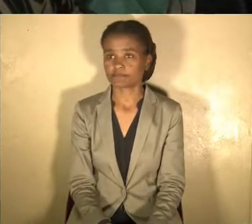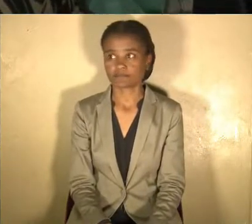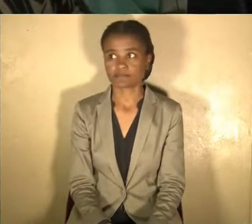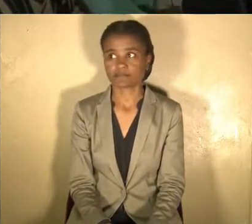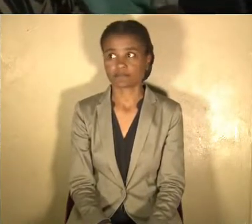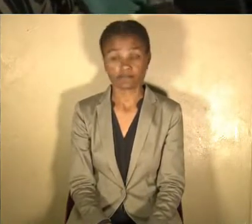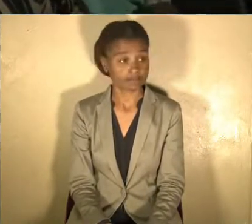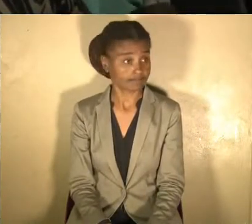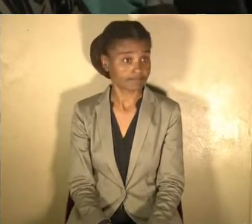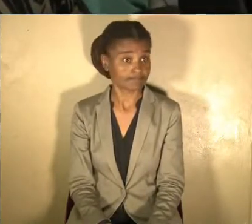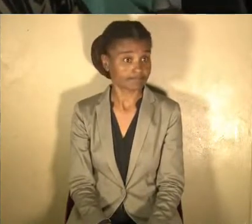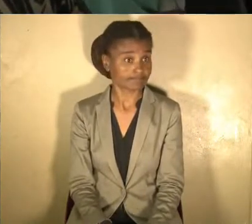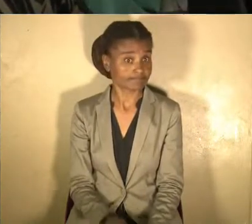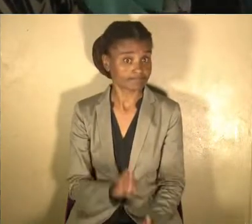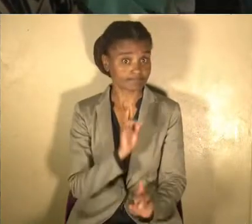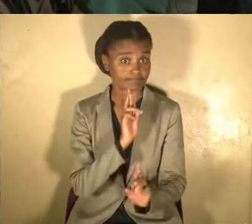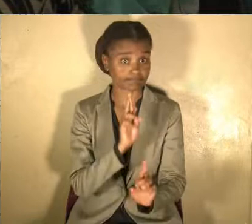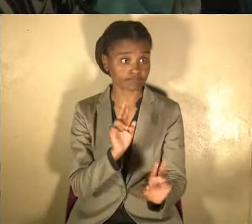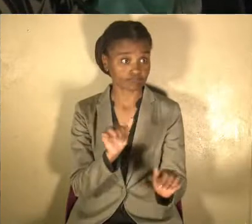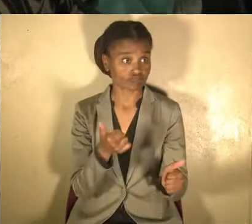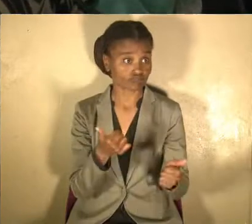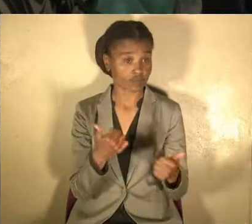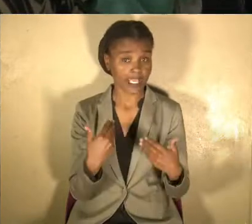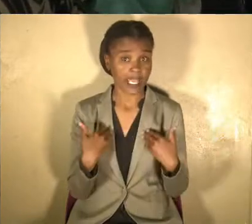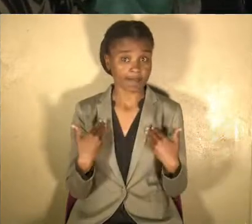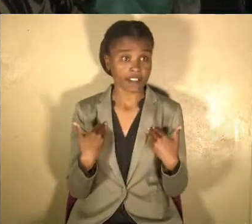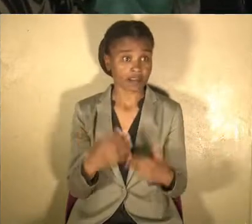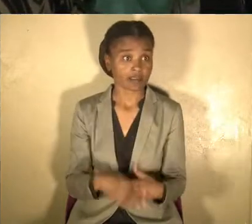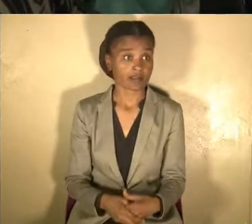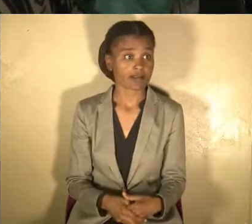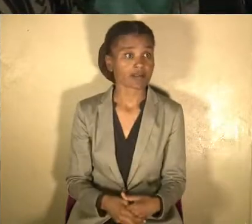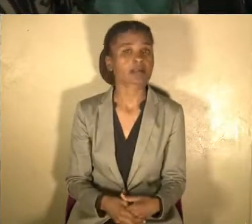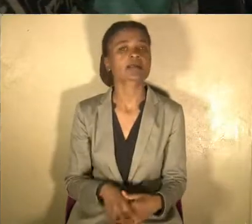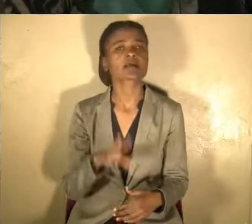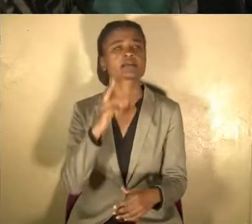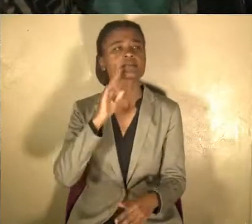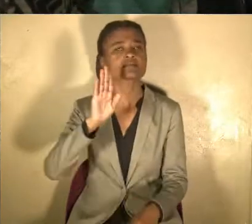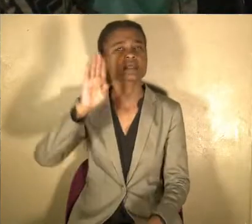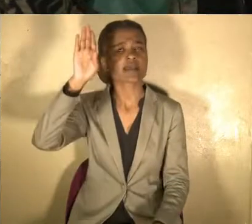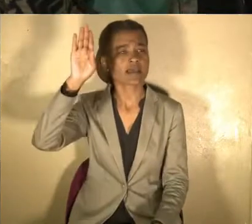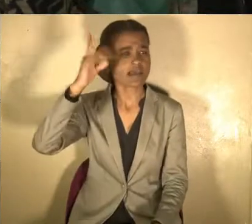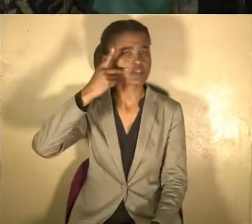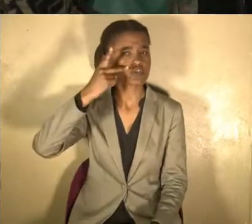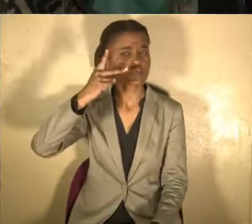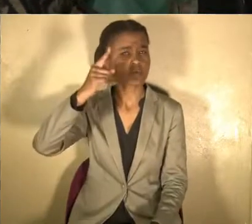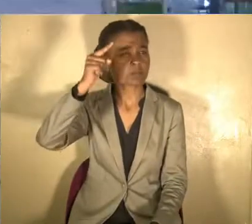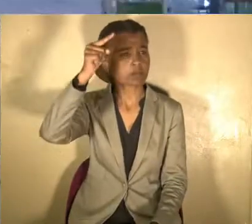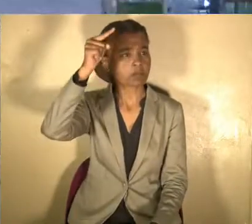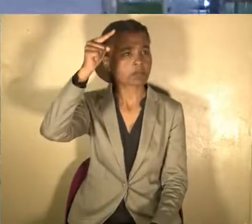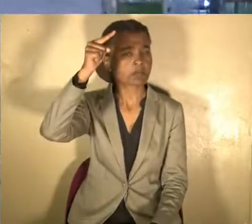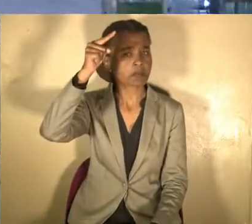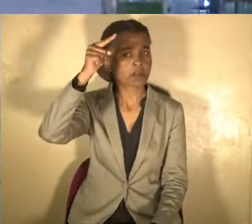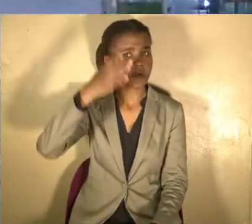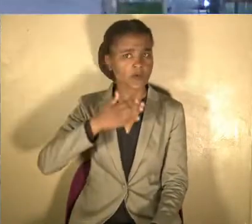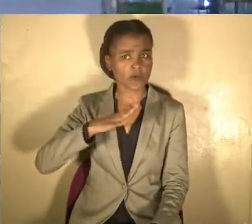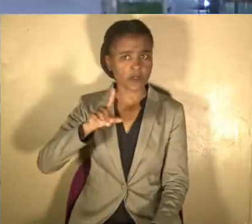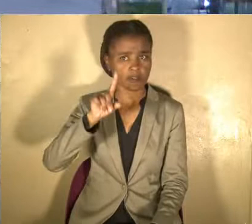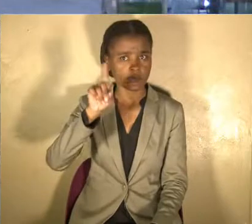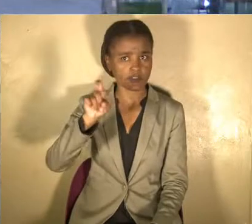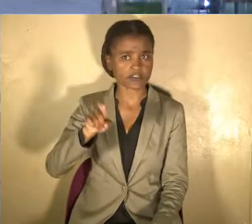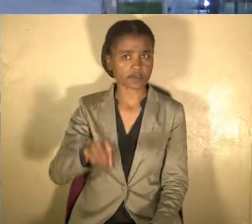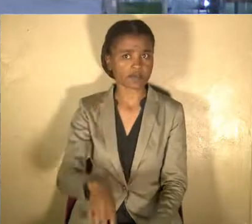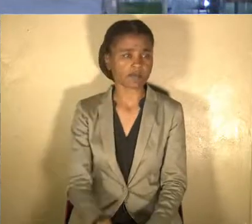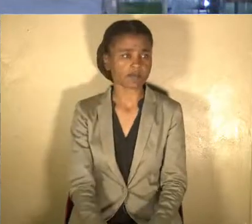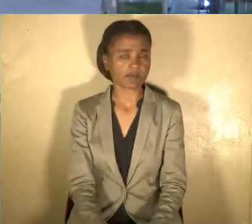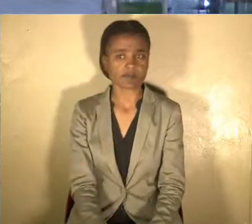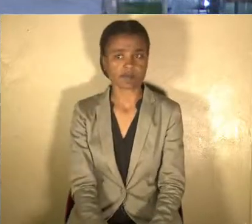Are we happy with the responses? Ke bone letsoho la ntate mo ba tlo etsa follow up, mo faetse follow